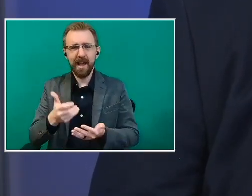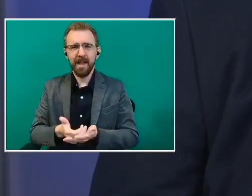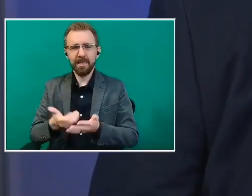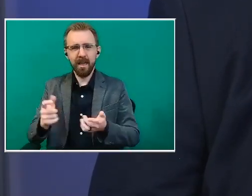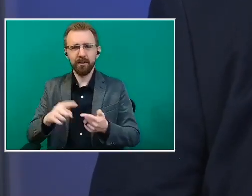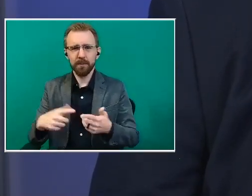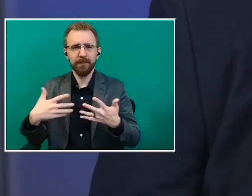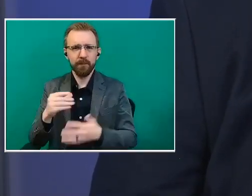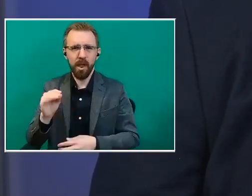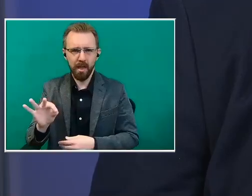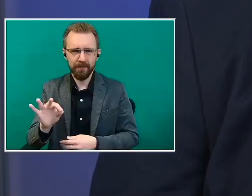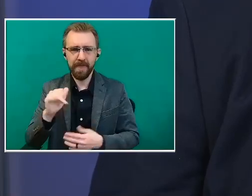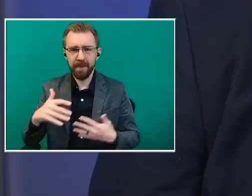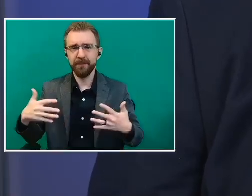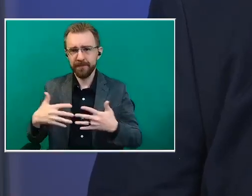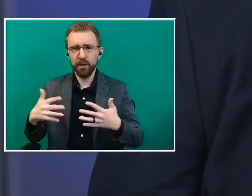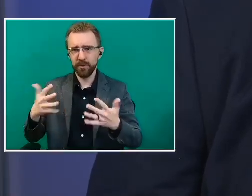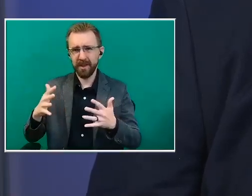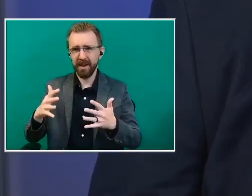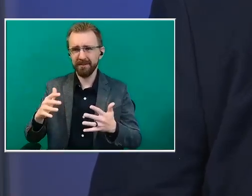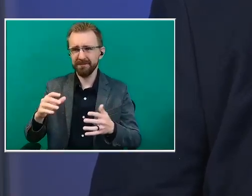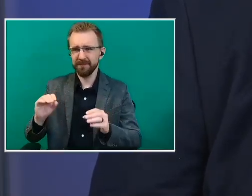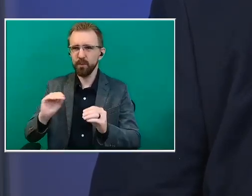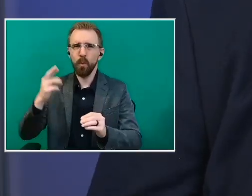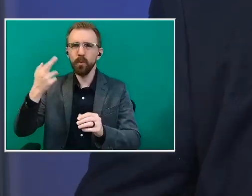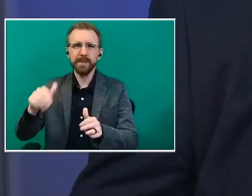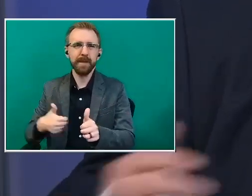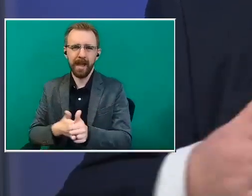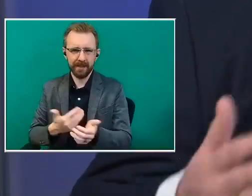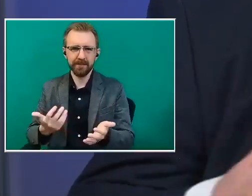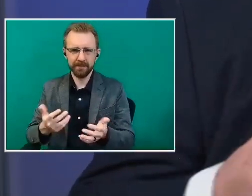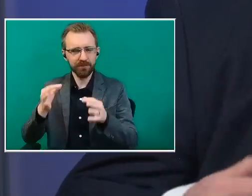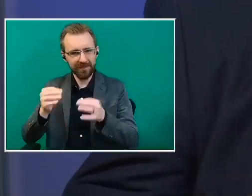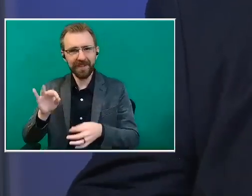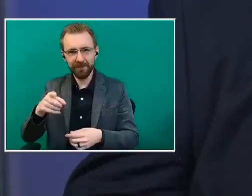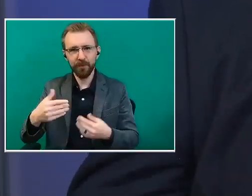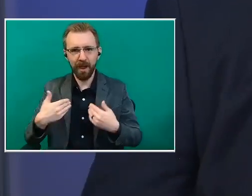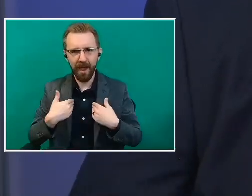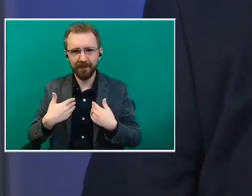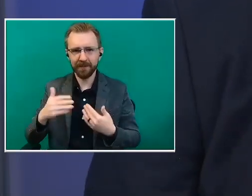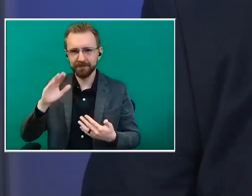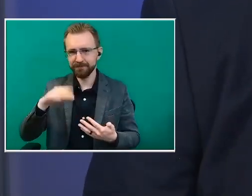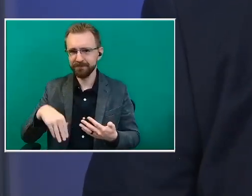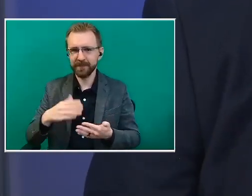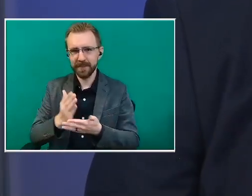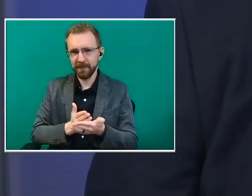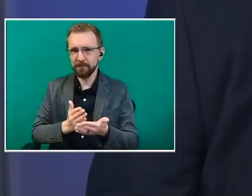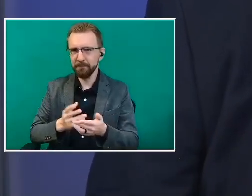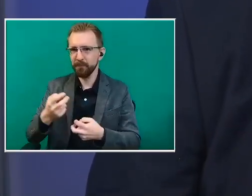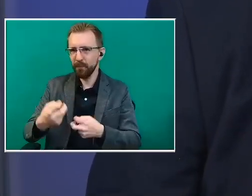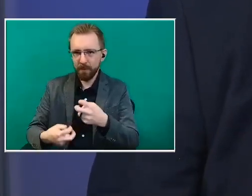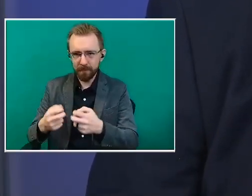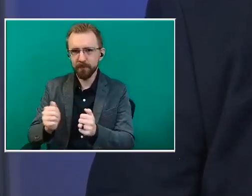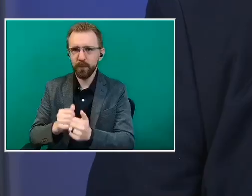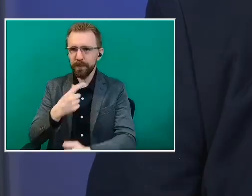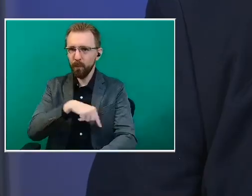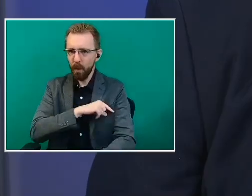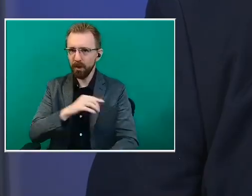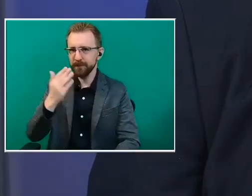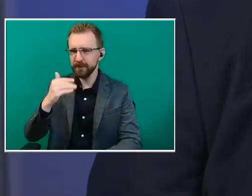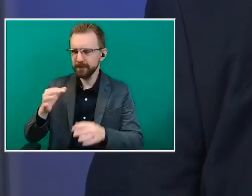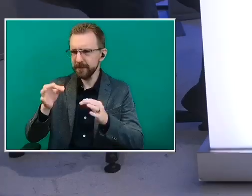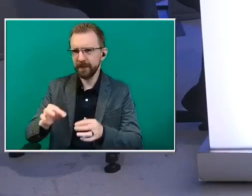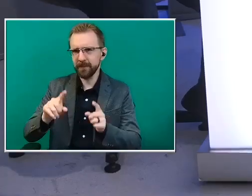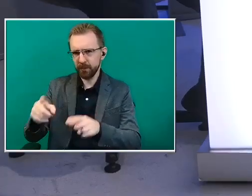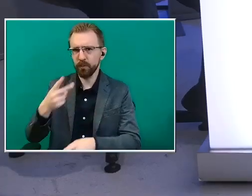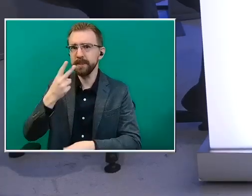fear was kind of unfounded. So definitely, if you're having some problems with the quality of your sleep, definitely go see somebody. It's worth